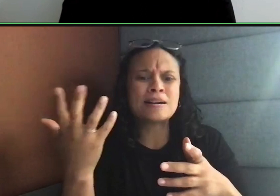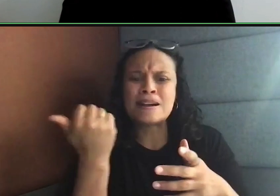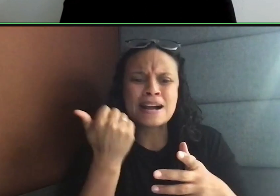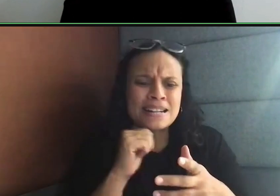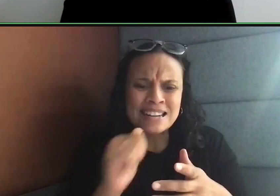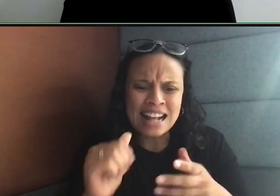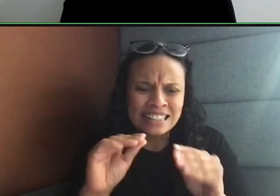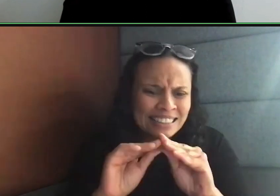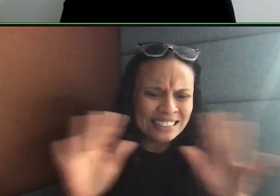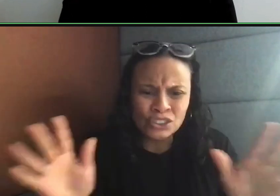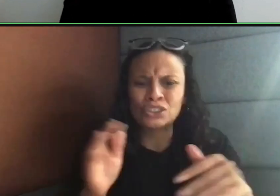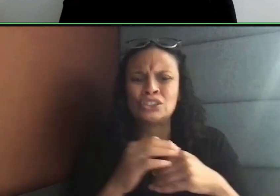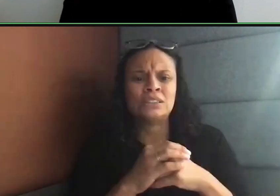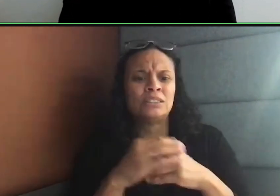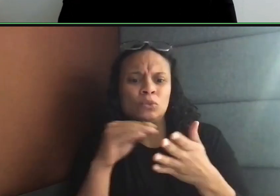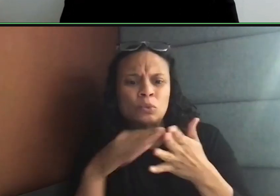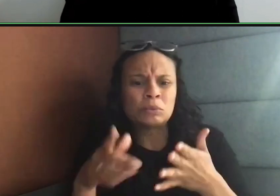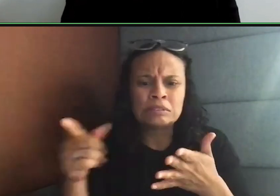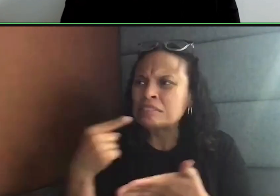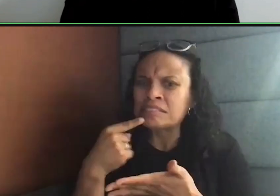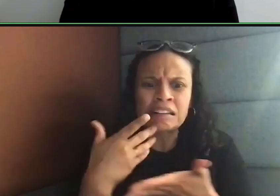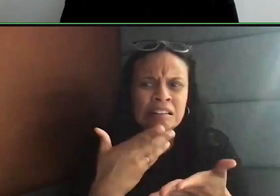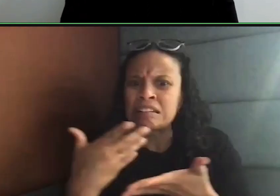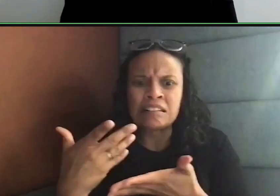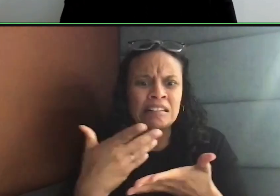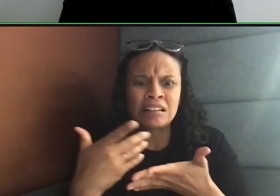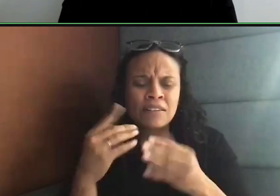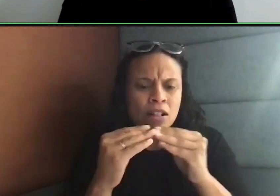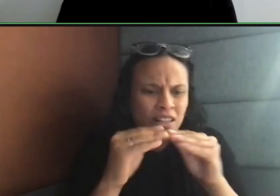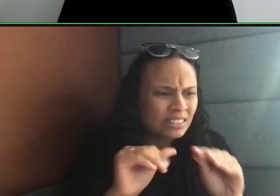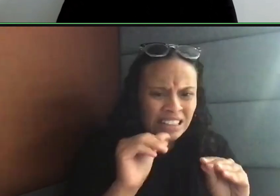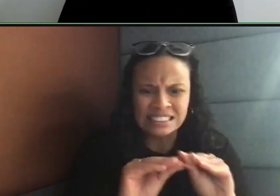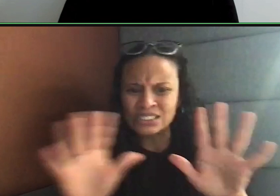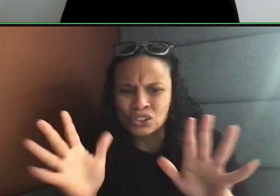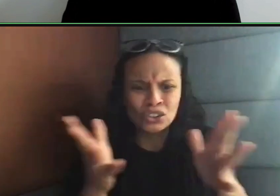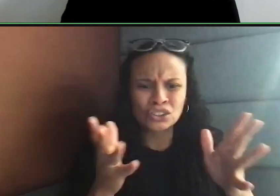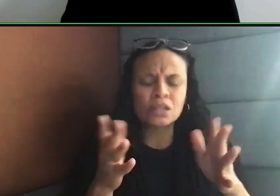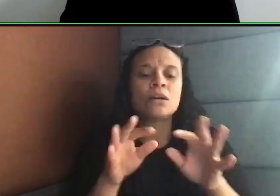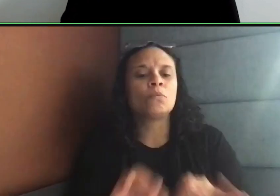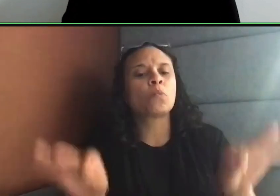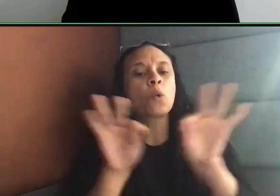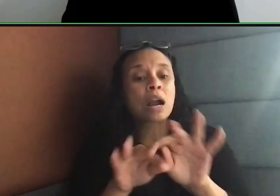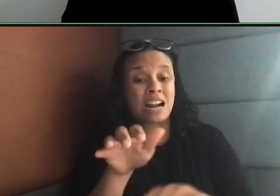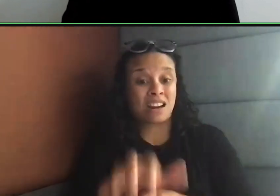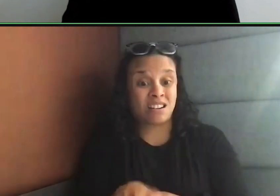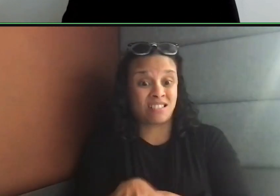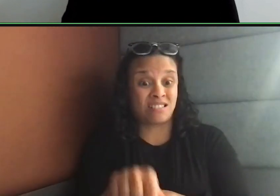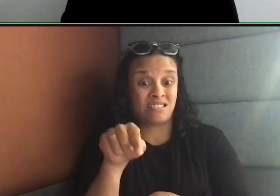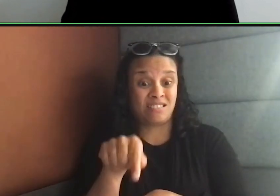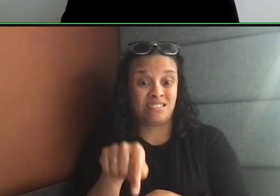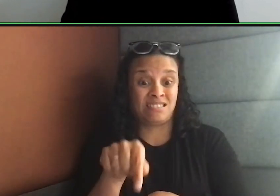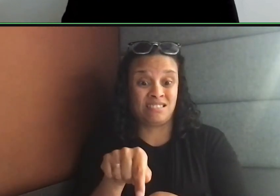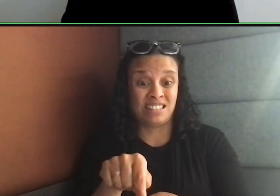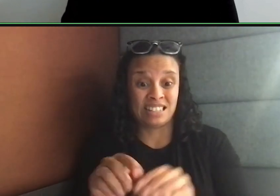student comments in the back of the class, something like that. Who are they communicating with? How are they communicating? So all of those things are things